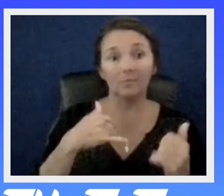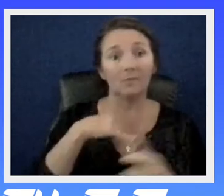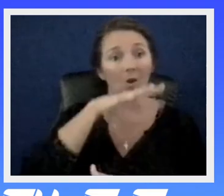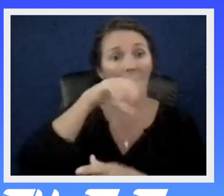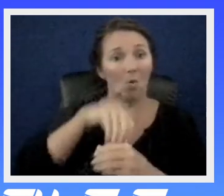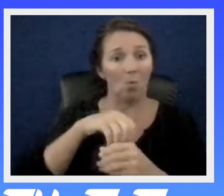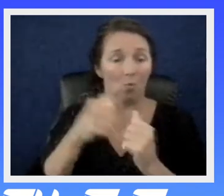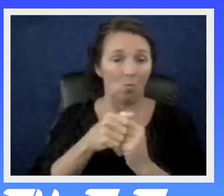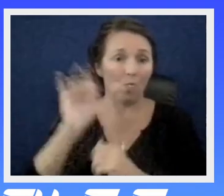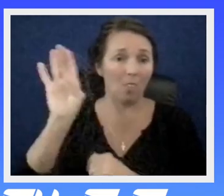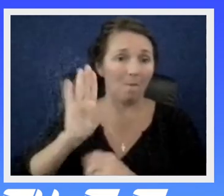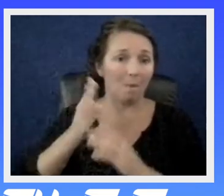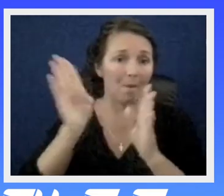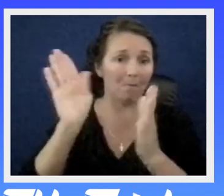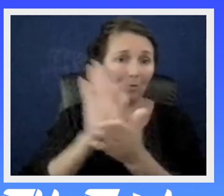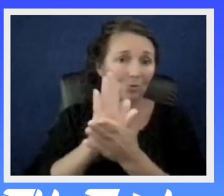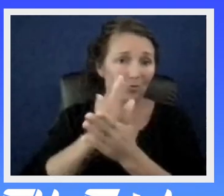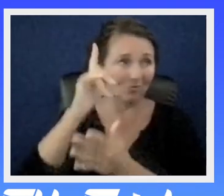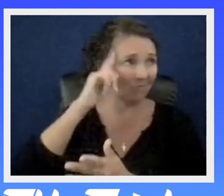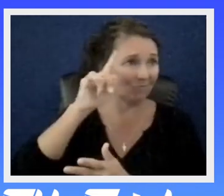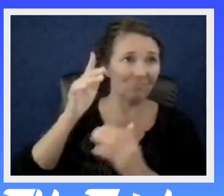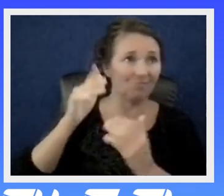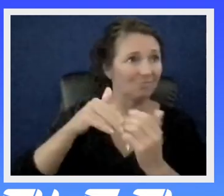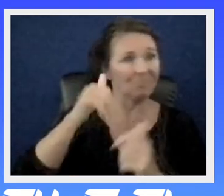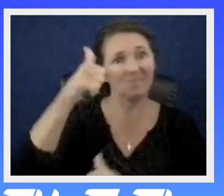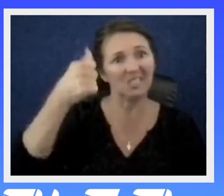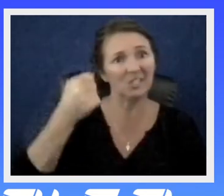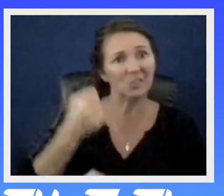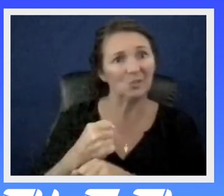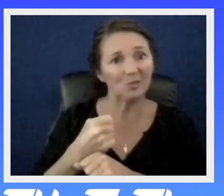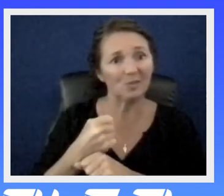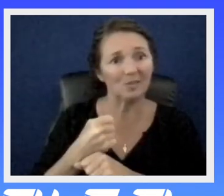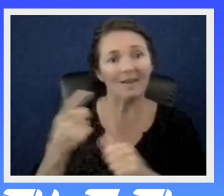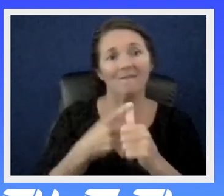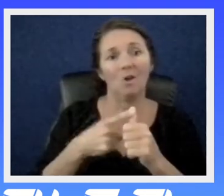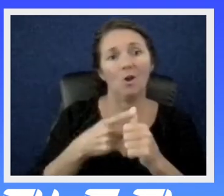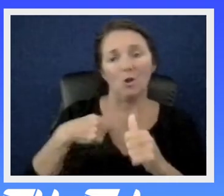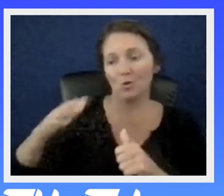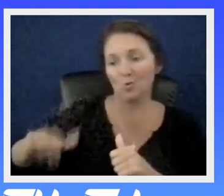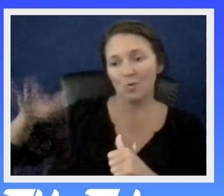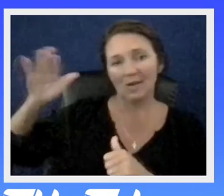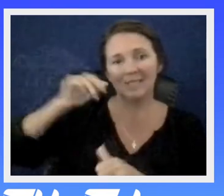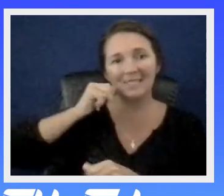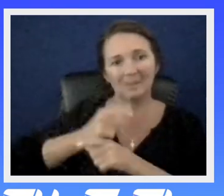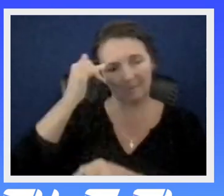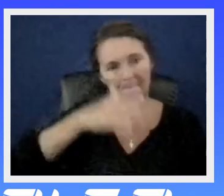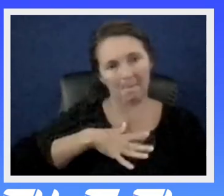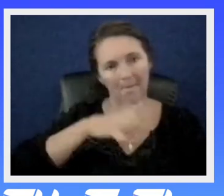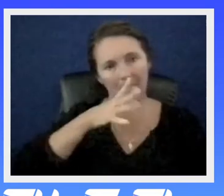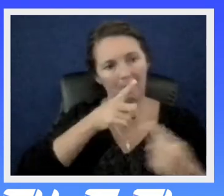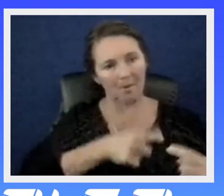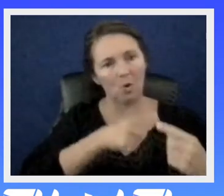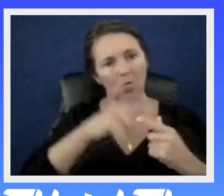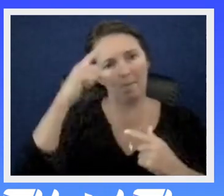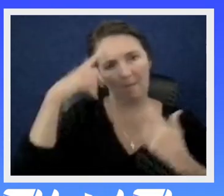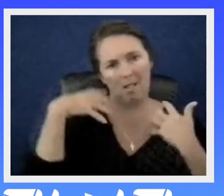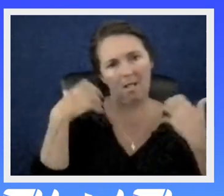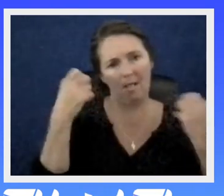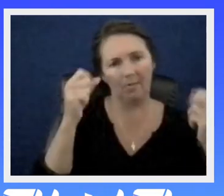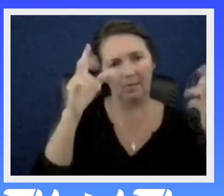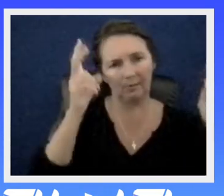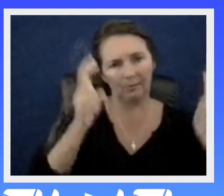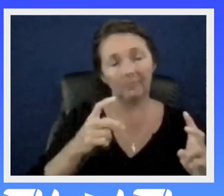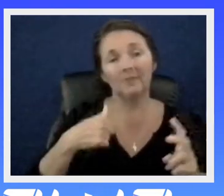Schools for a decade now. First raising my sister as my mom was struggling with mental illness as her legal